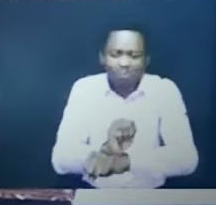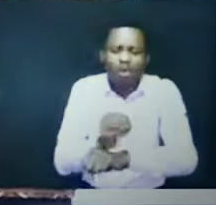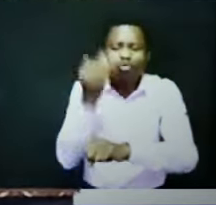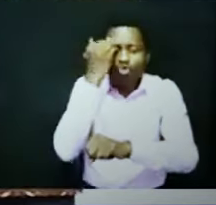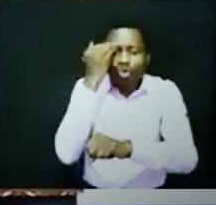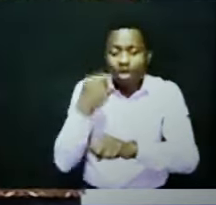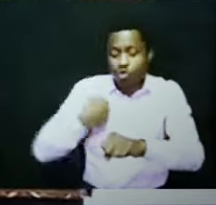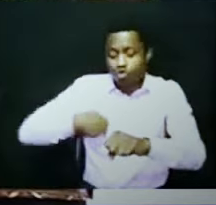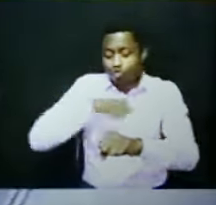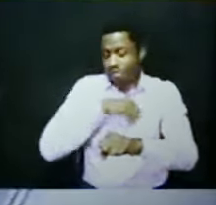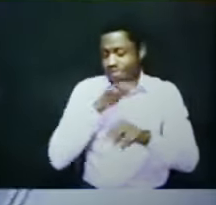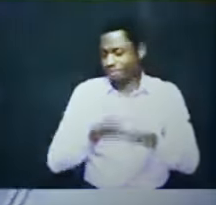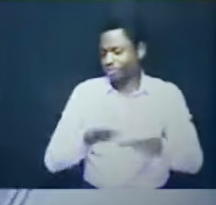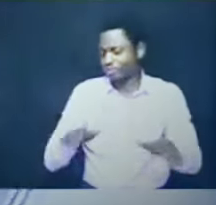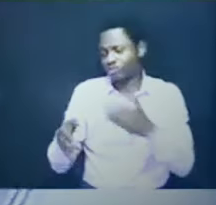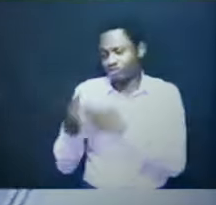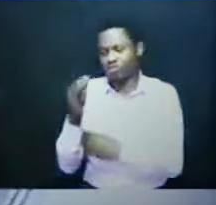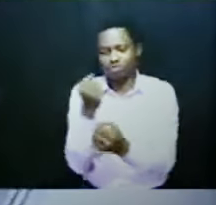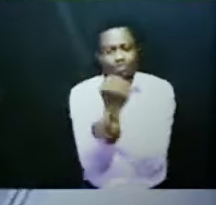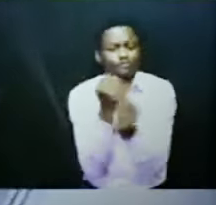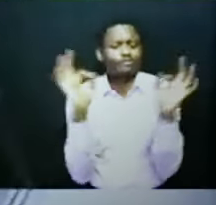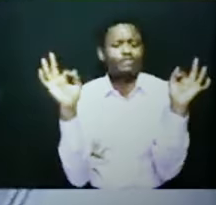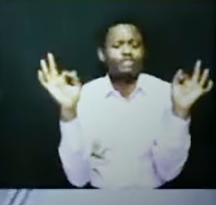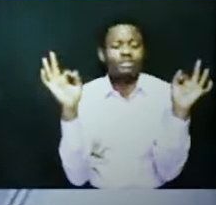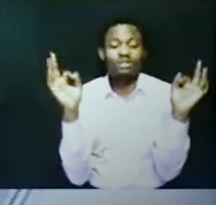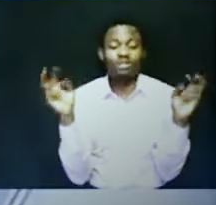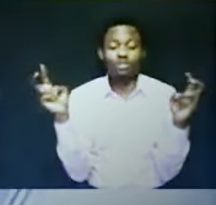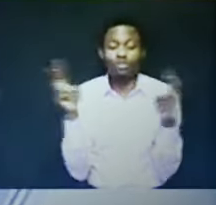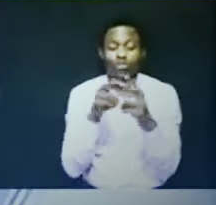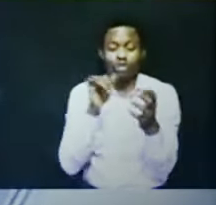That blessings crown the head of the